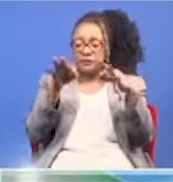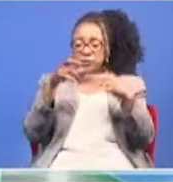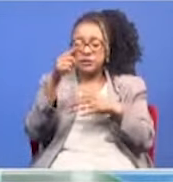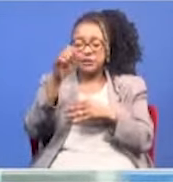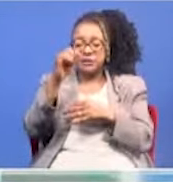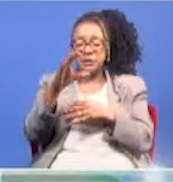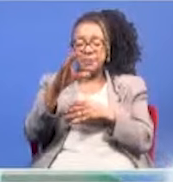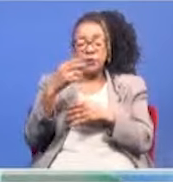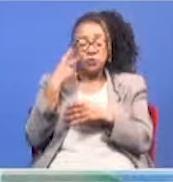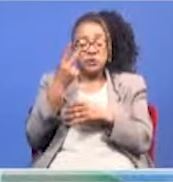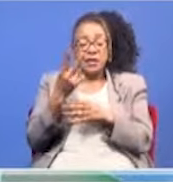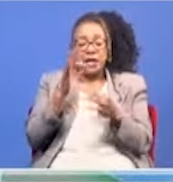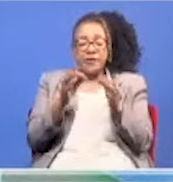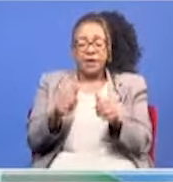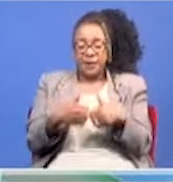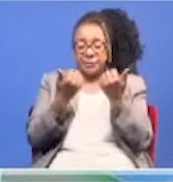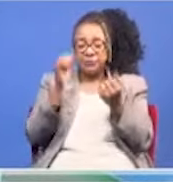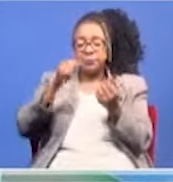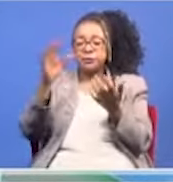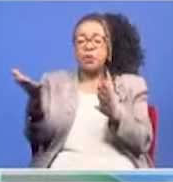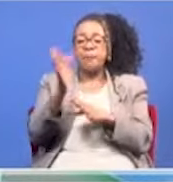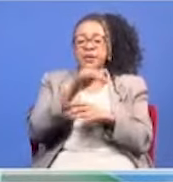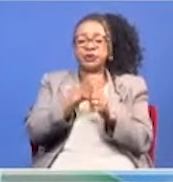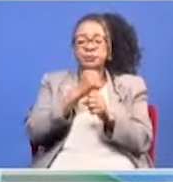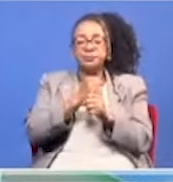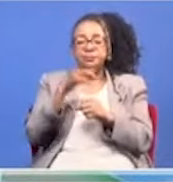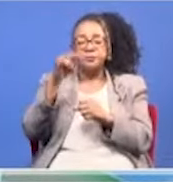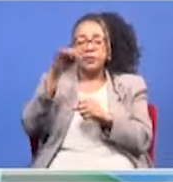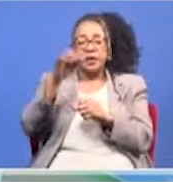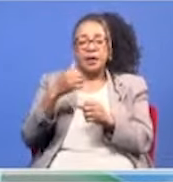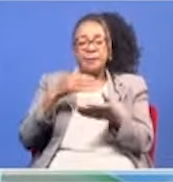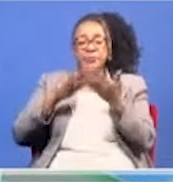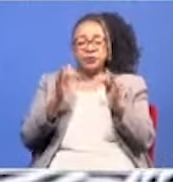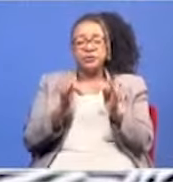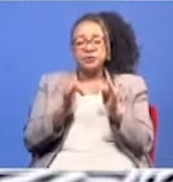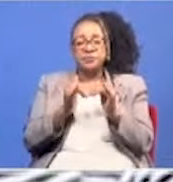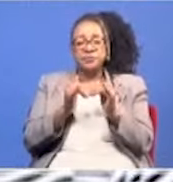to see if he will be reinstated. Gina Kirori reports.